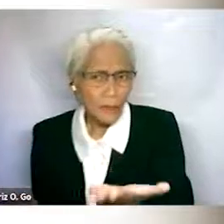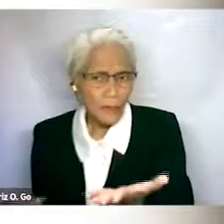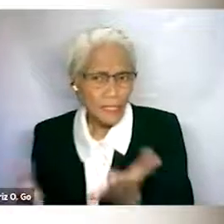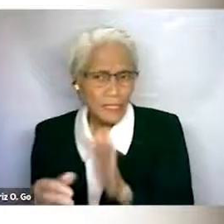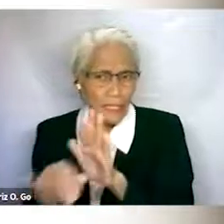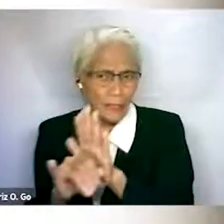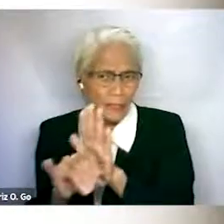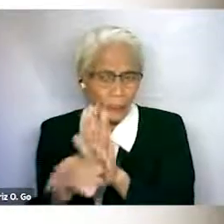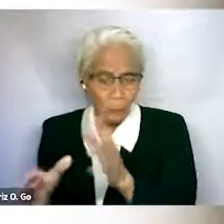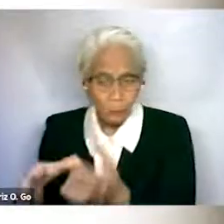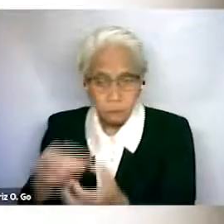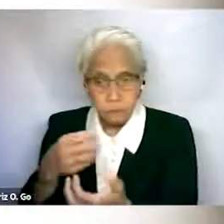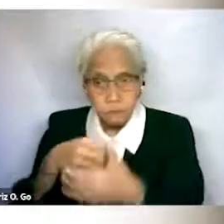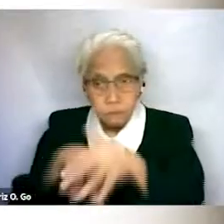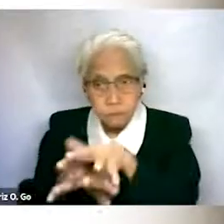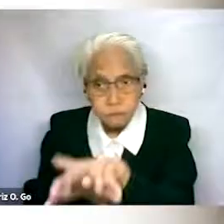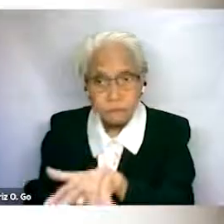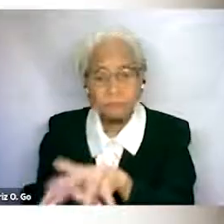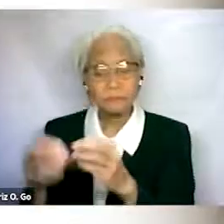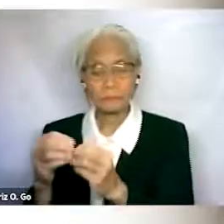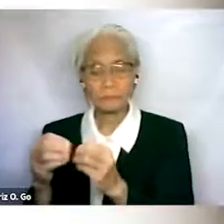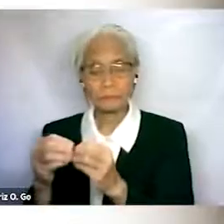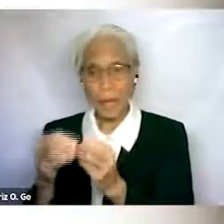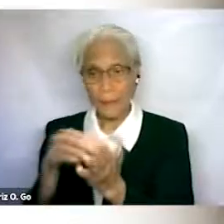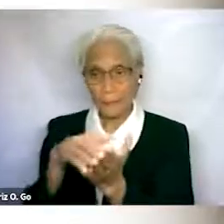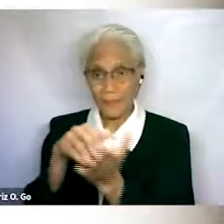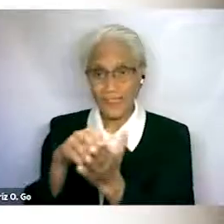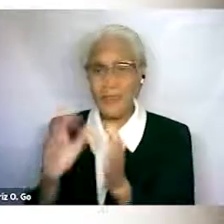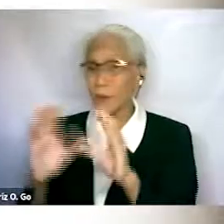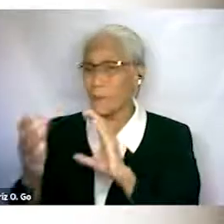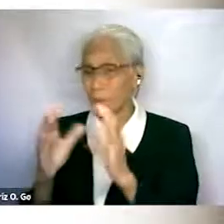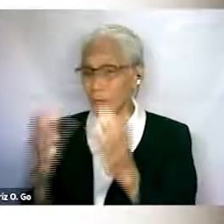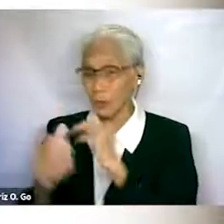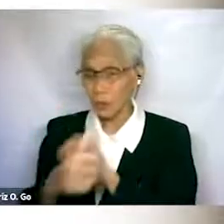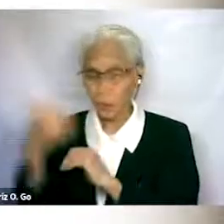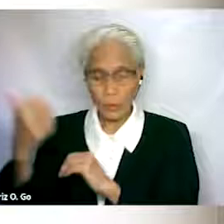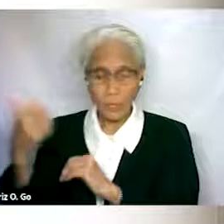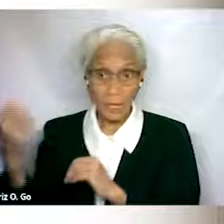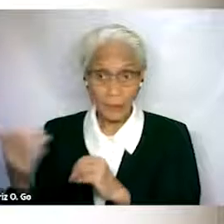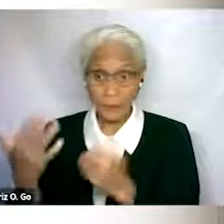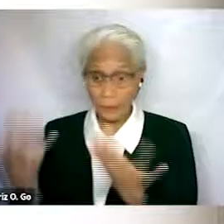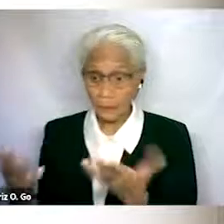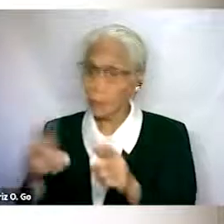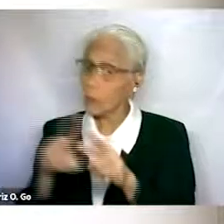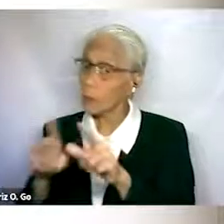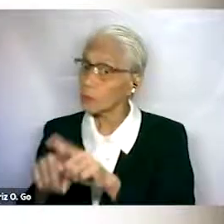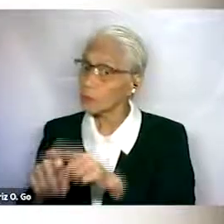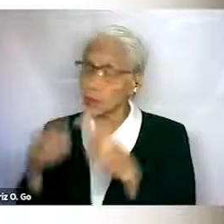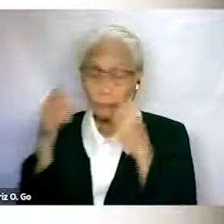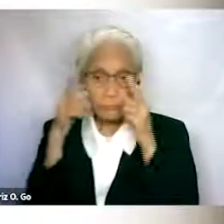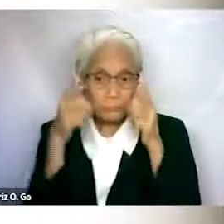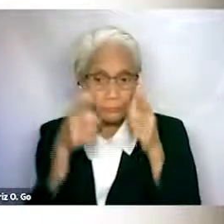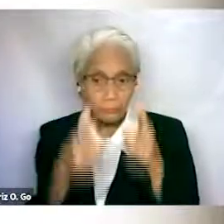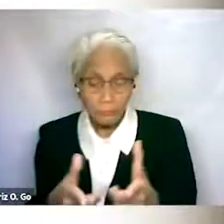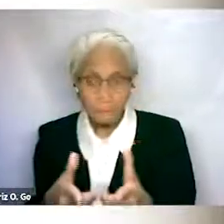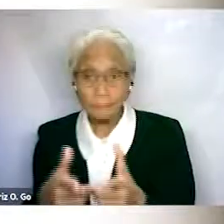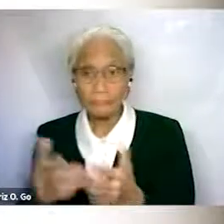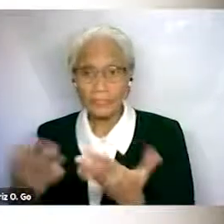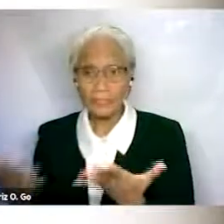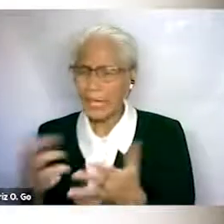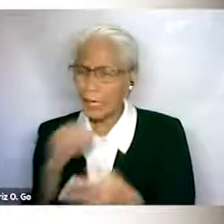it's the freedom from violence, if it's equal right in marriage and family relations, then we have to look at these three things